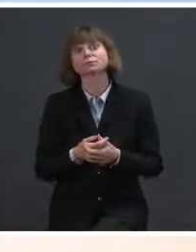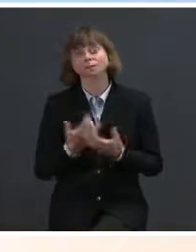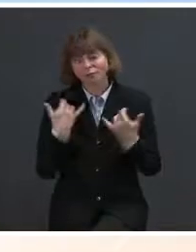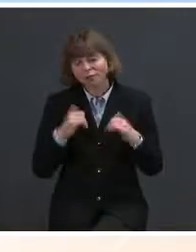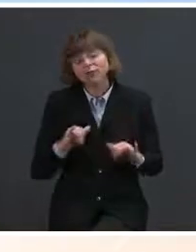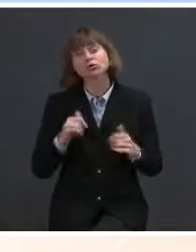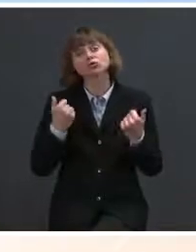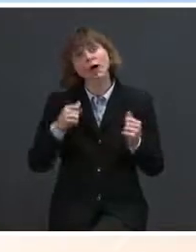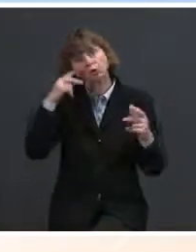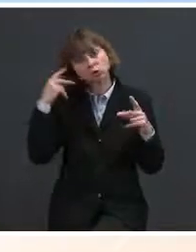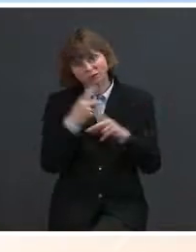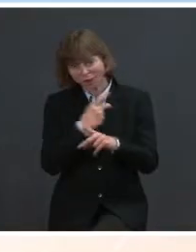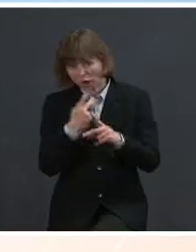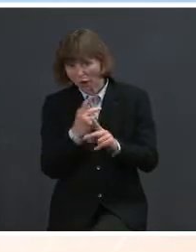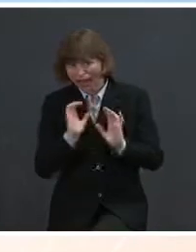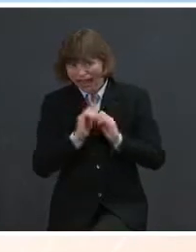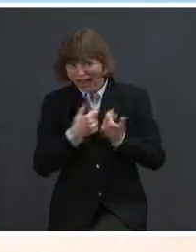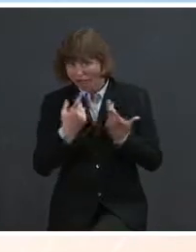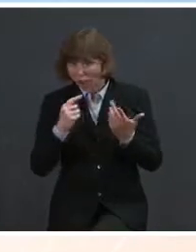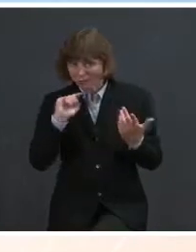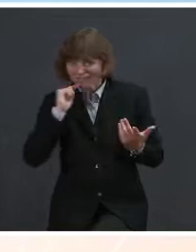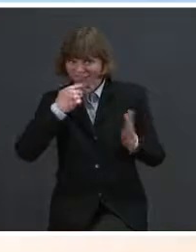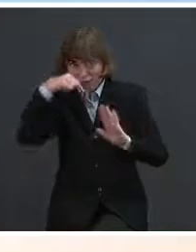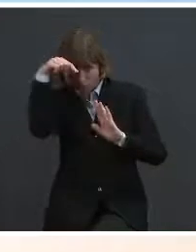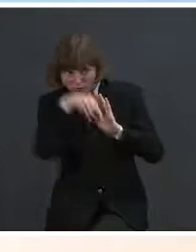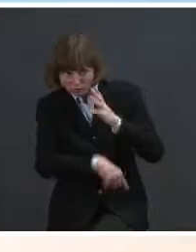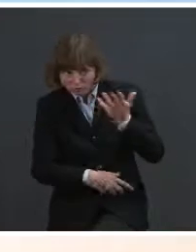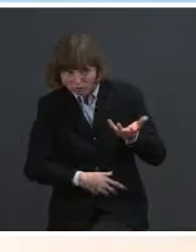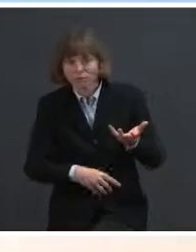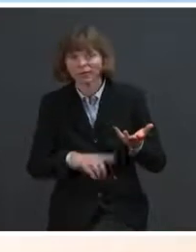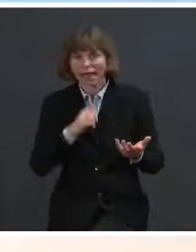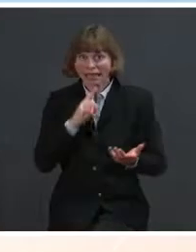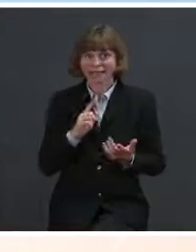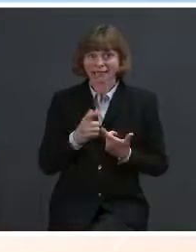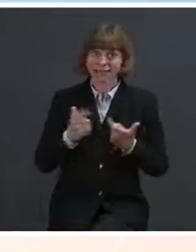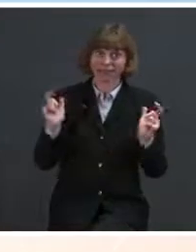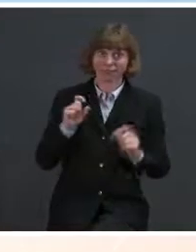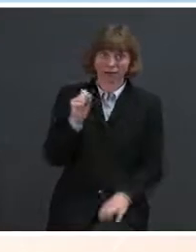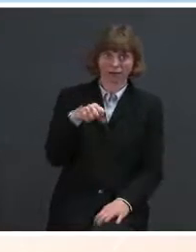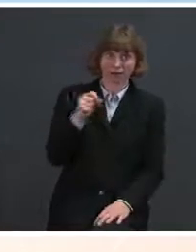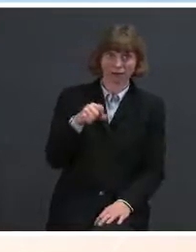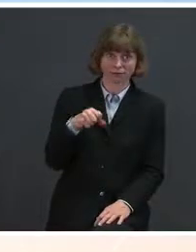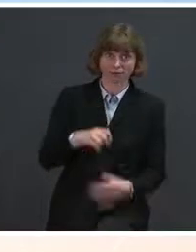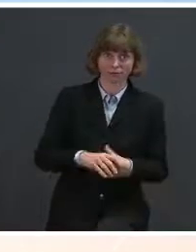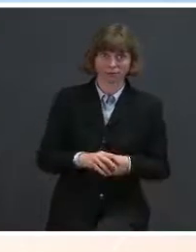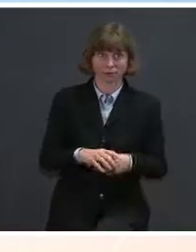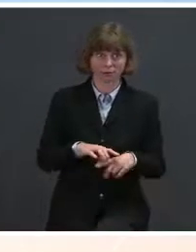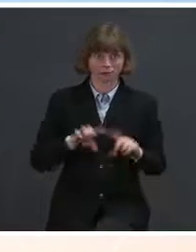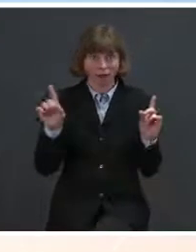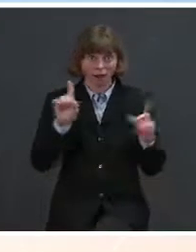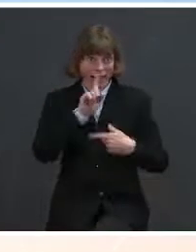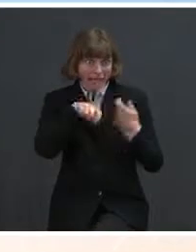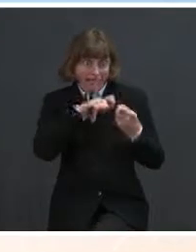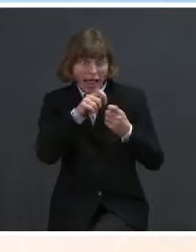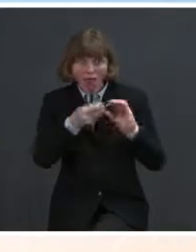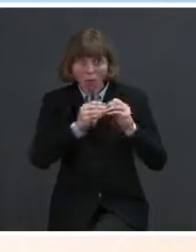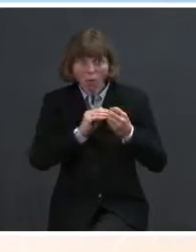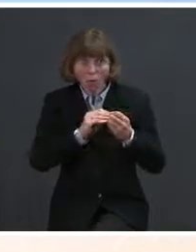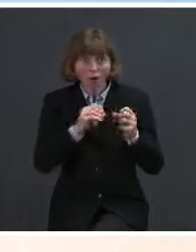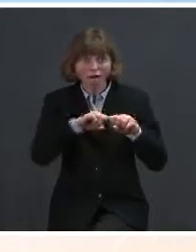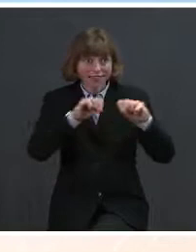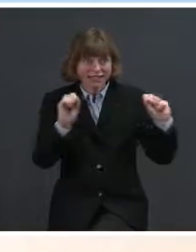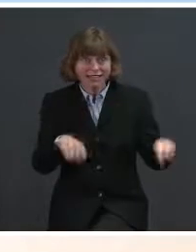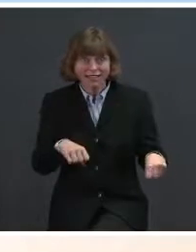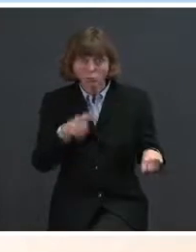and scale. It is significant, but the precise number of systems that have been exposed by